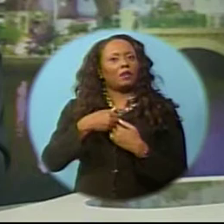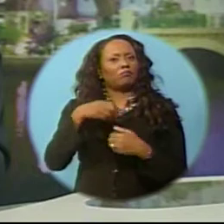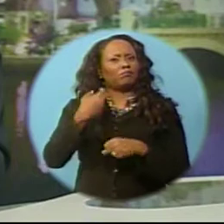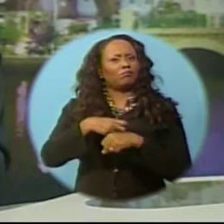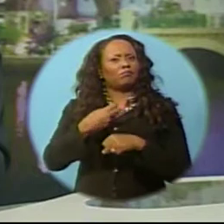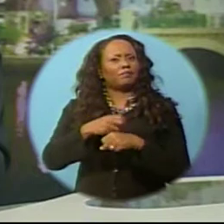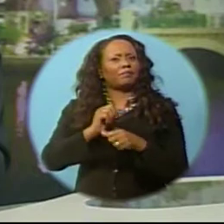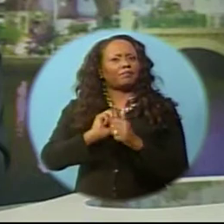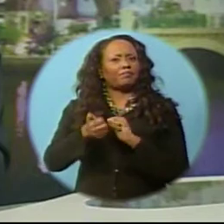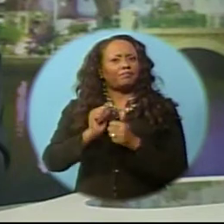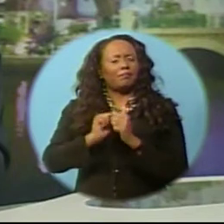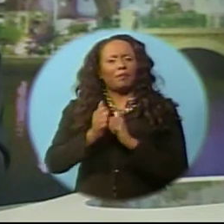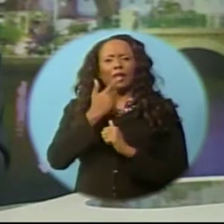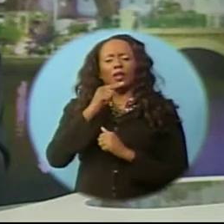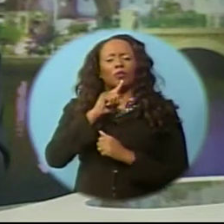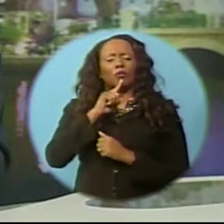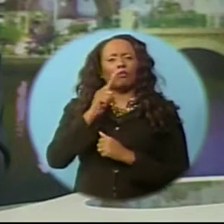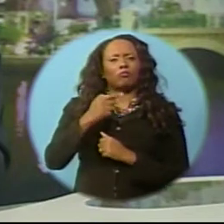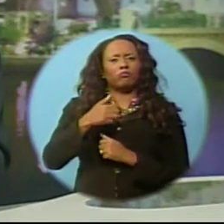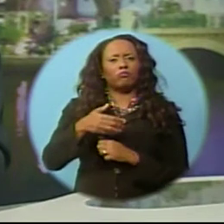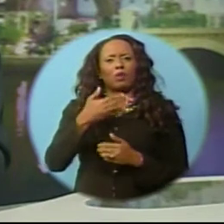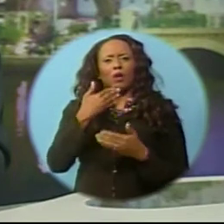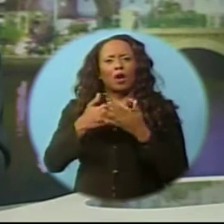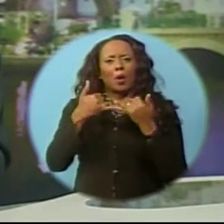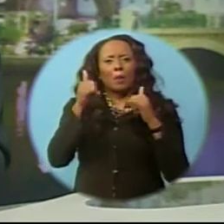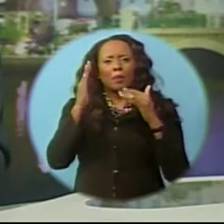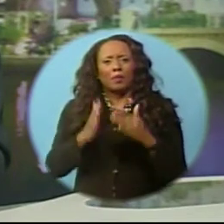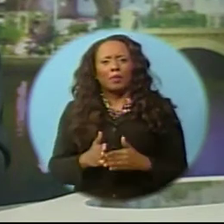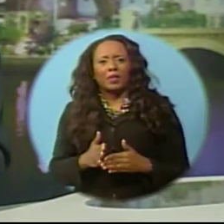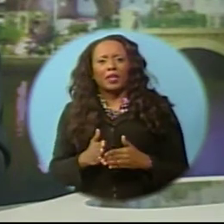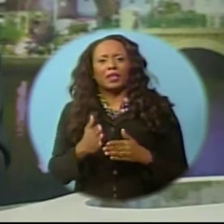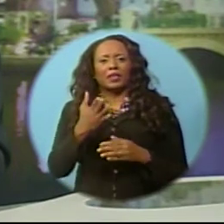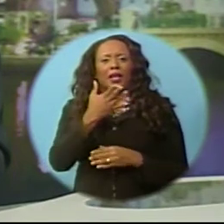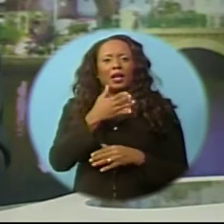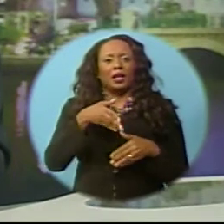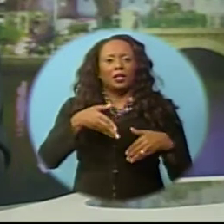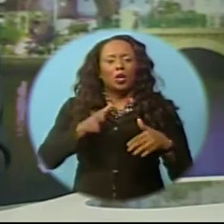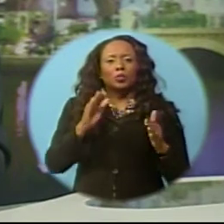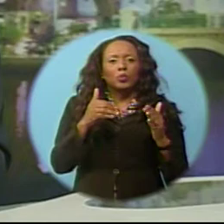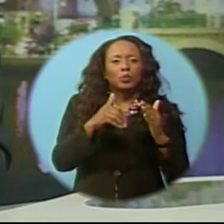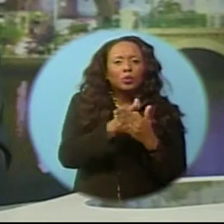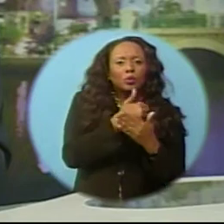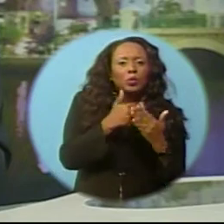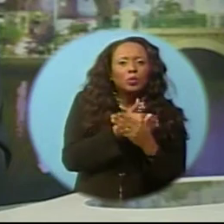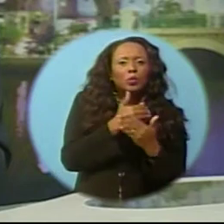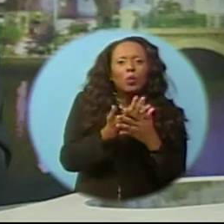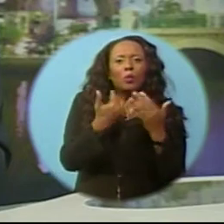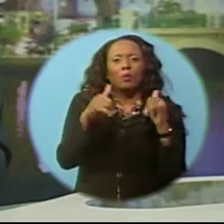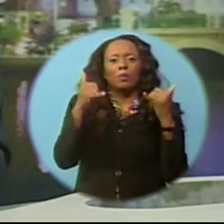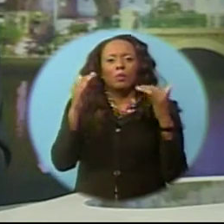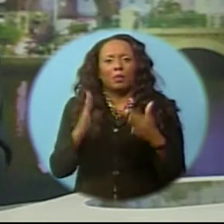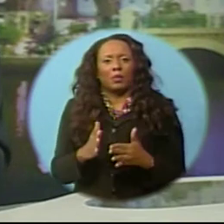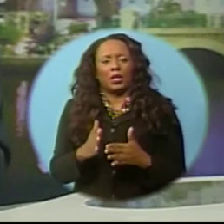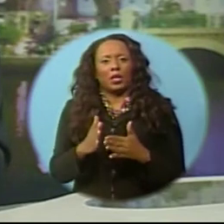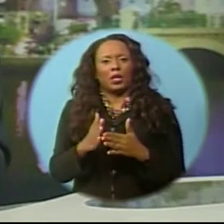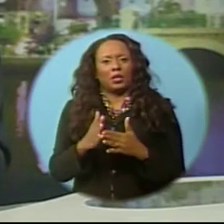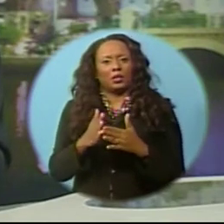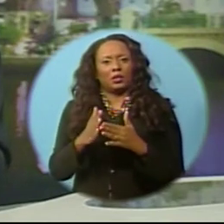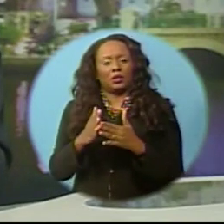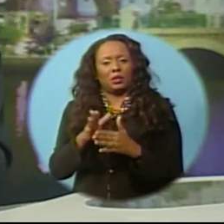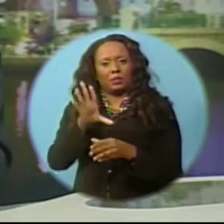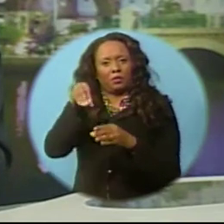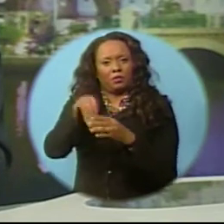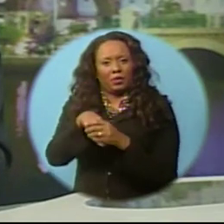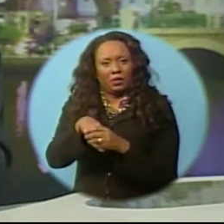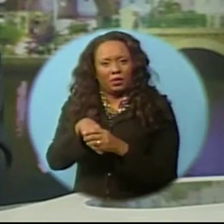as the tournament is of quality standard with an aggregate handicap of 6 goals. Now, this will allow for new and emerging players